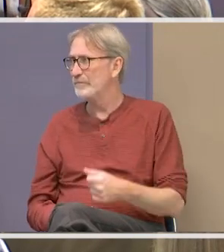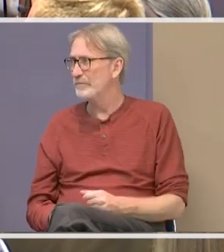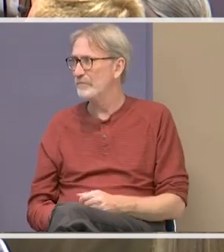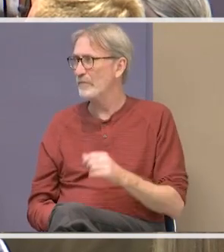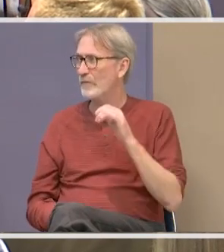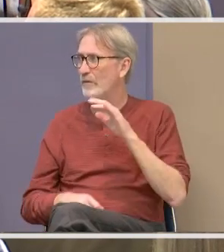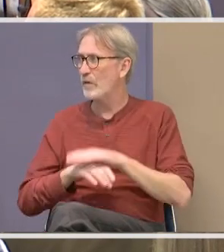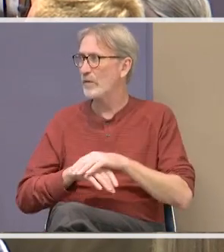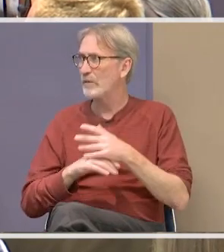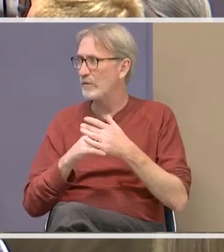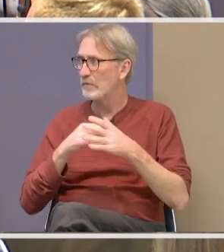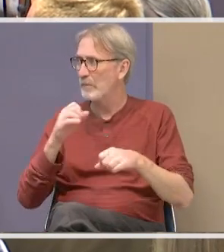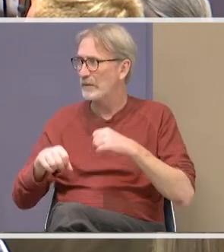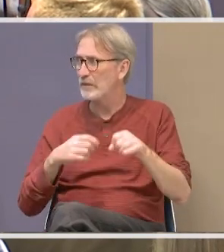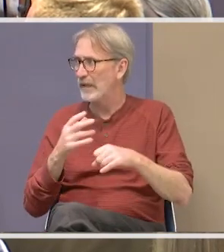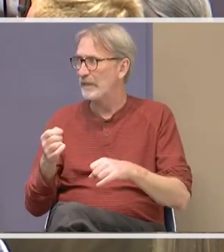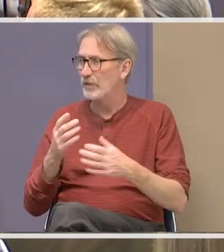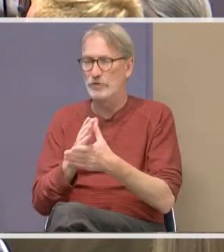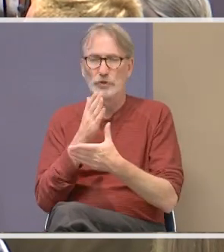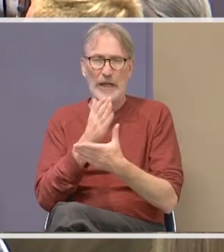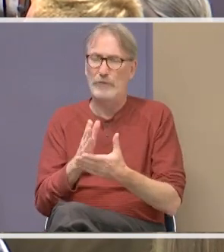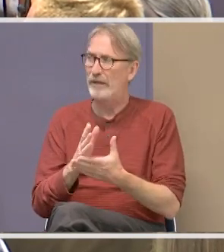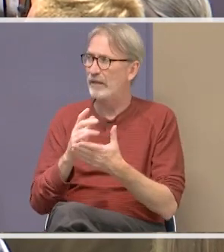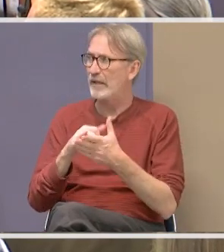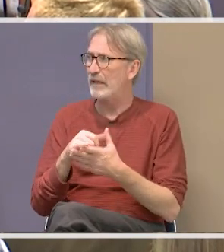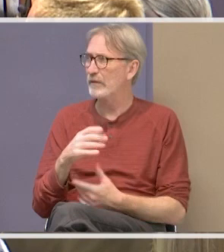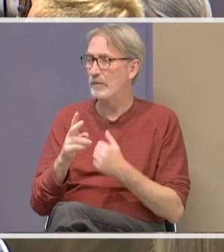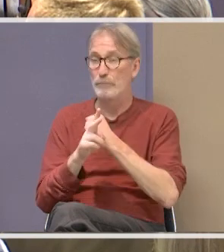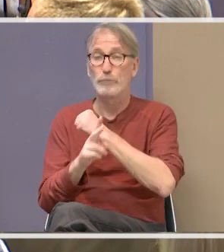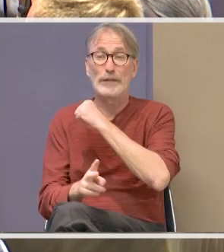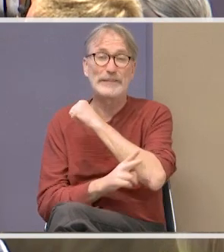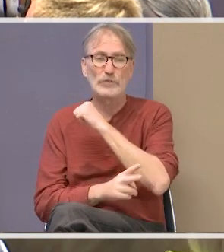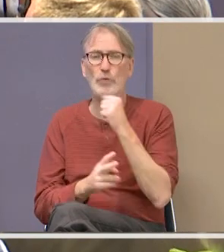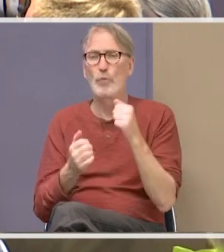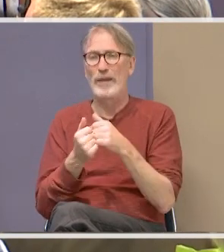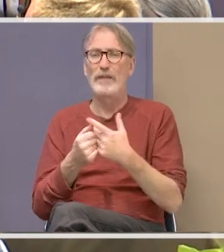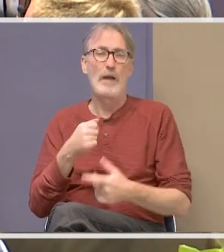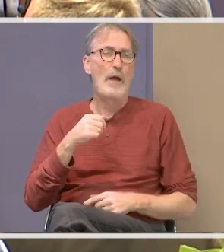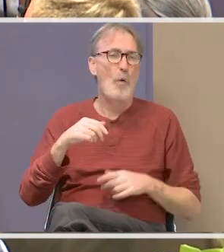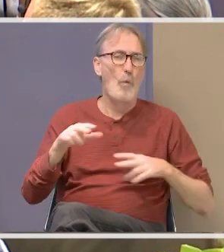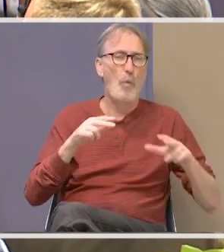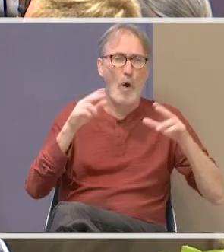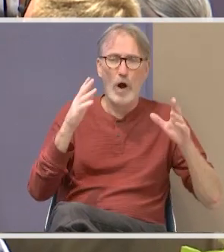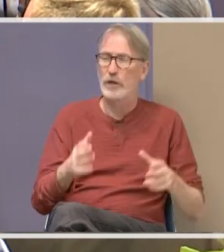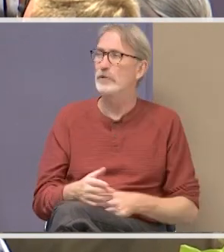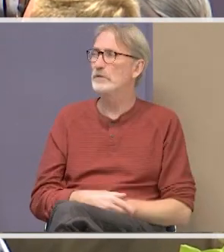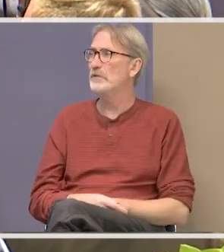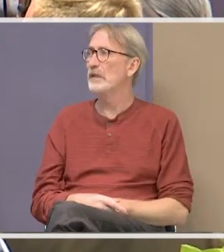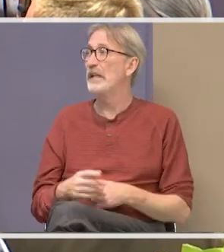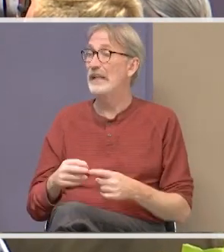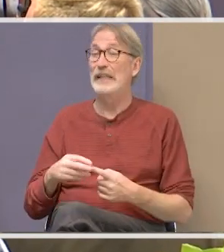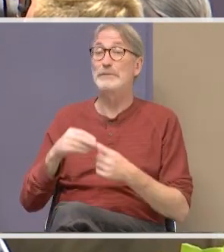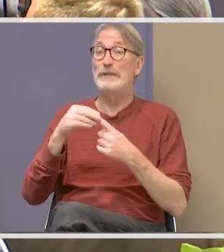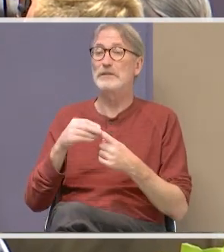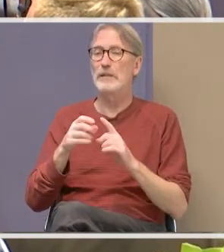the bicycle and sharing the bridge with pedestrians,